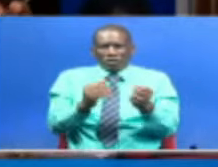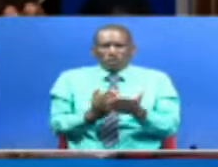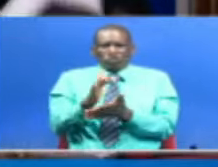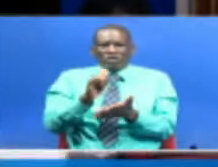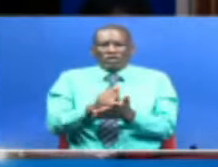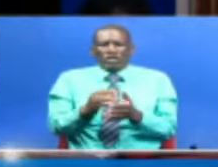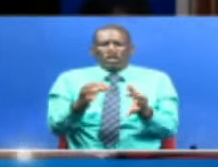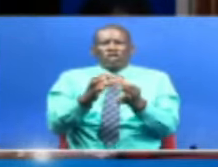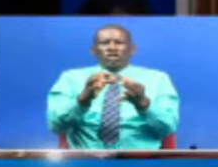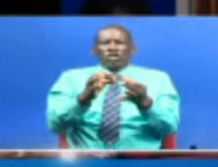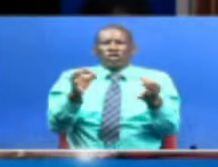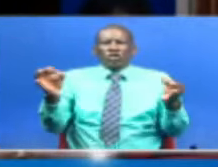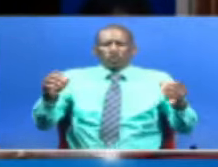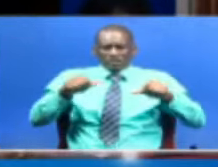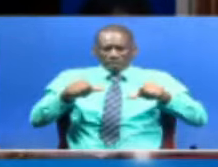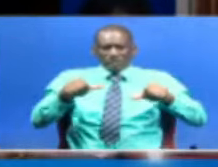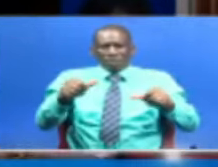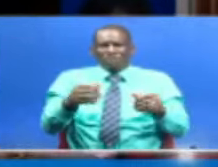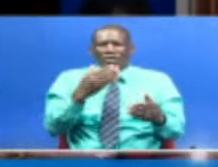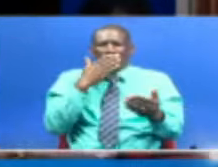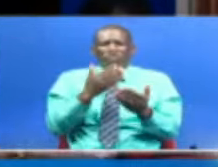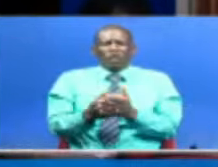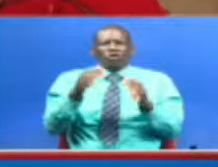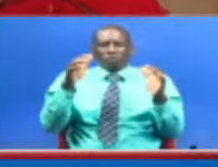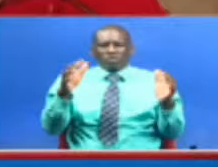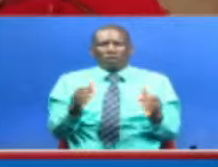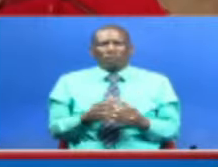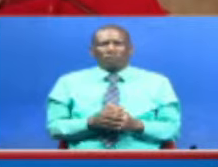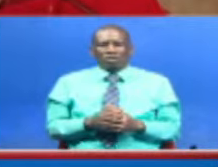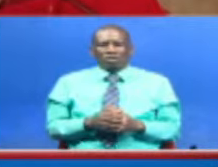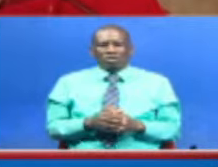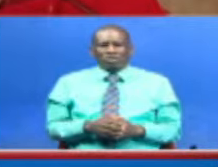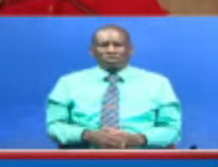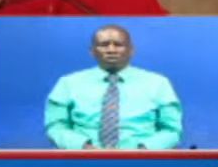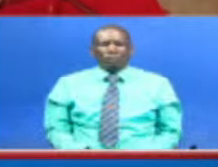long-term sustainability? Thank you very much. I honor the room once